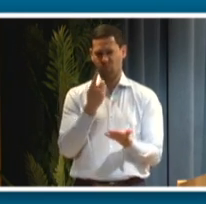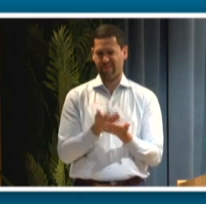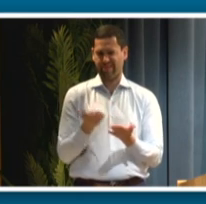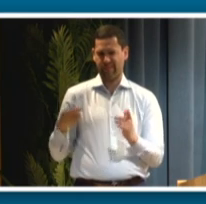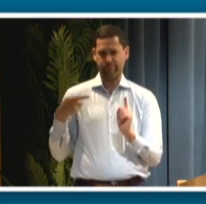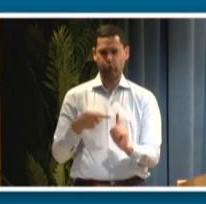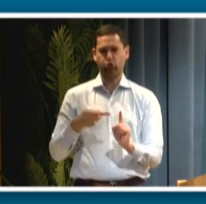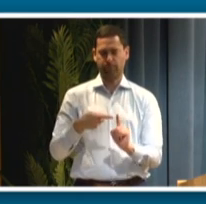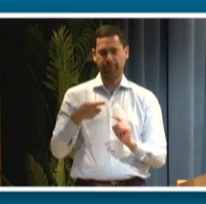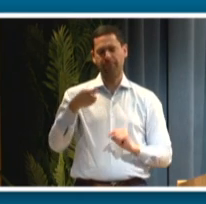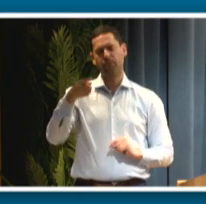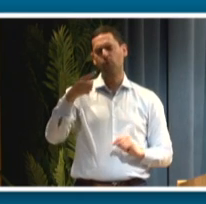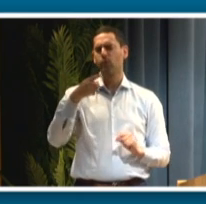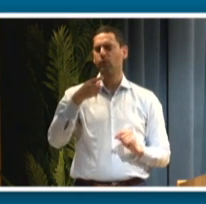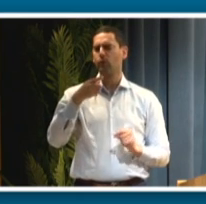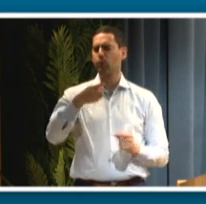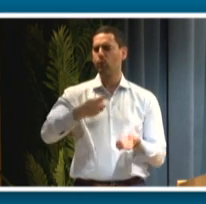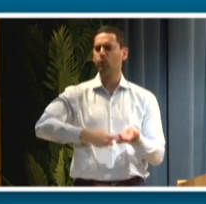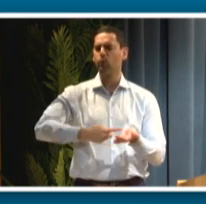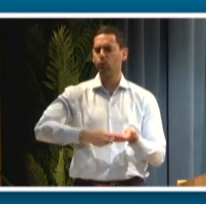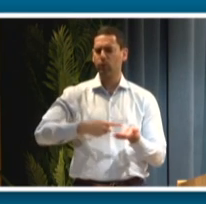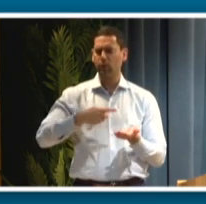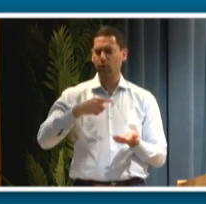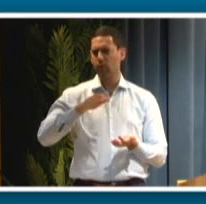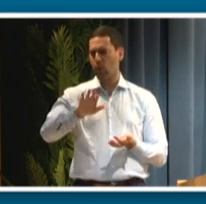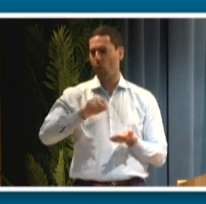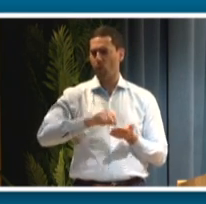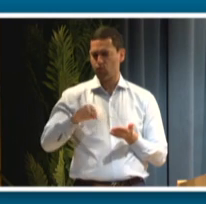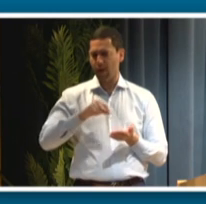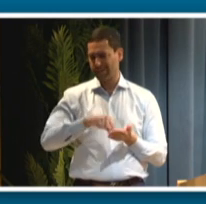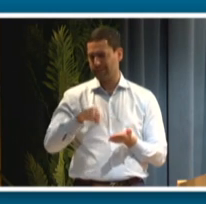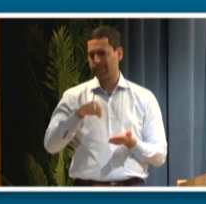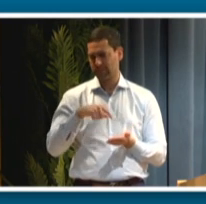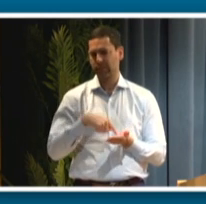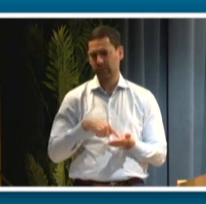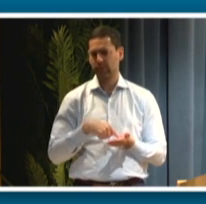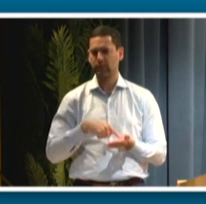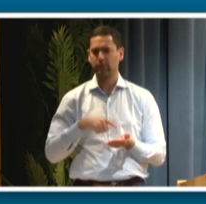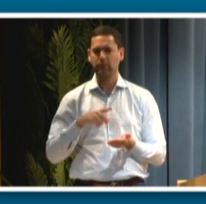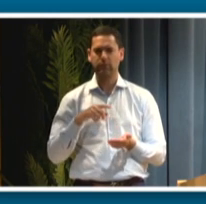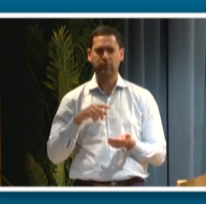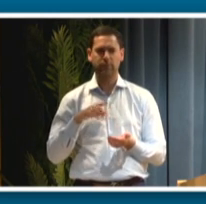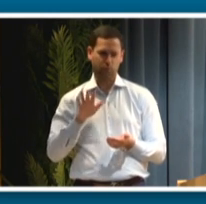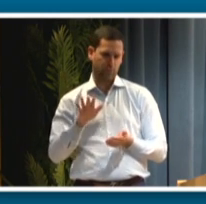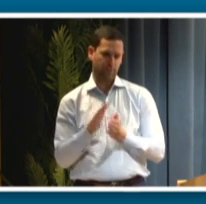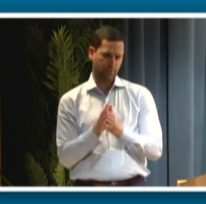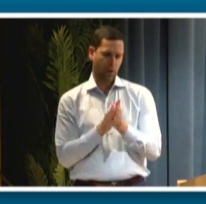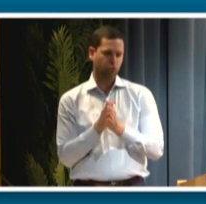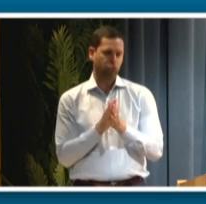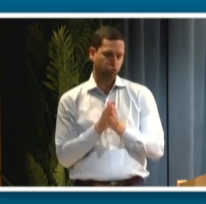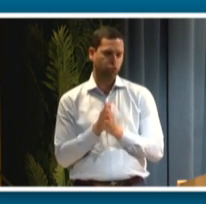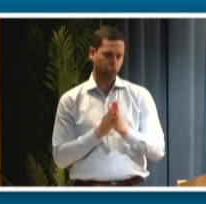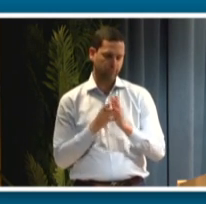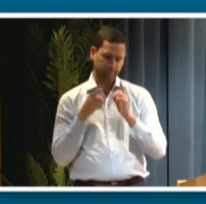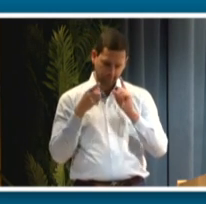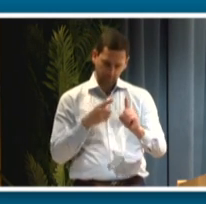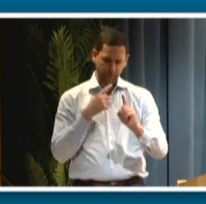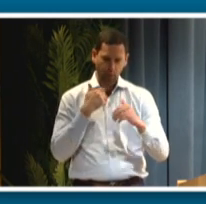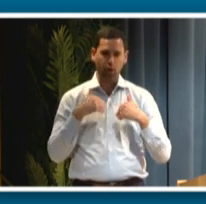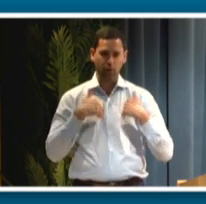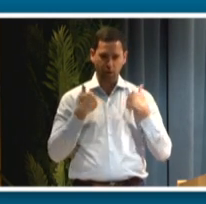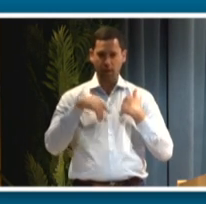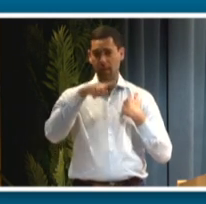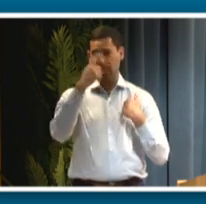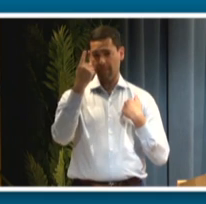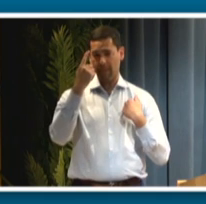know, you talk about how your writing is particularly that you're passionate in doing it for young Black people. Yes. Young Black men.